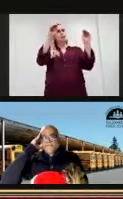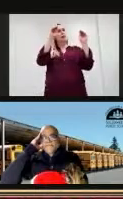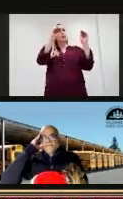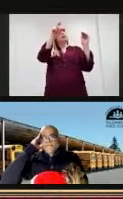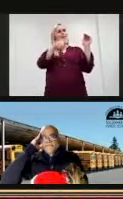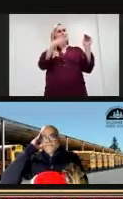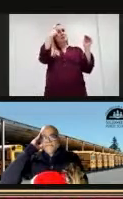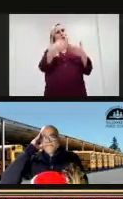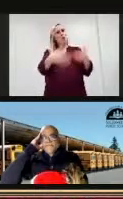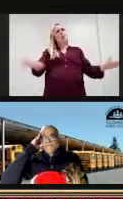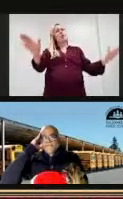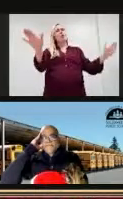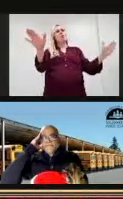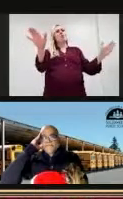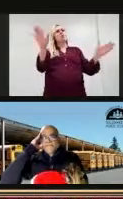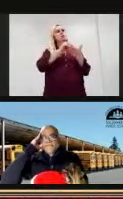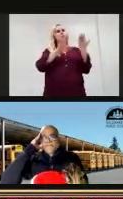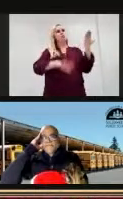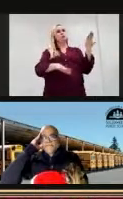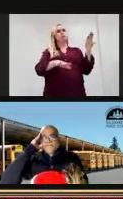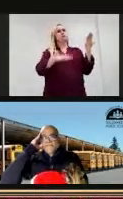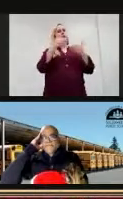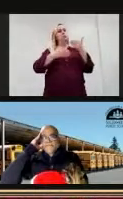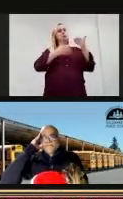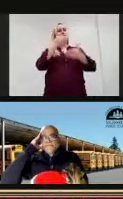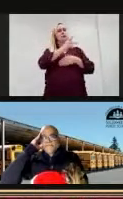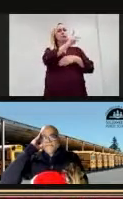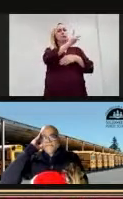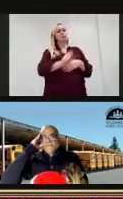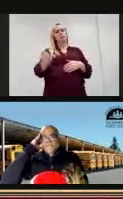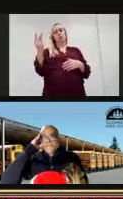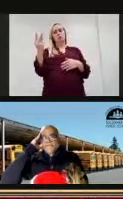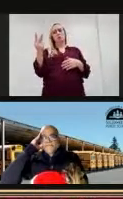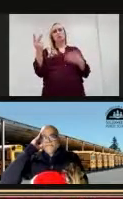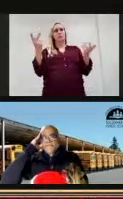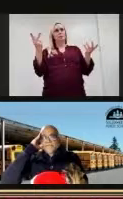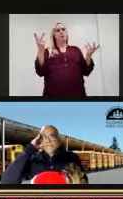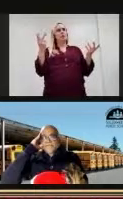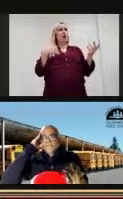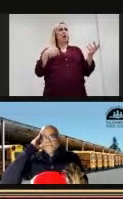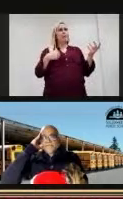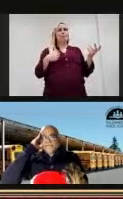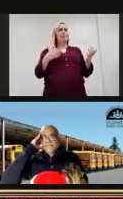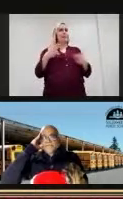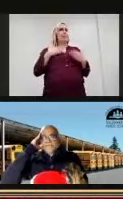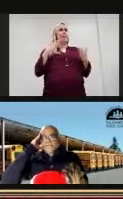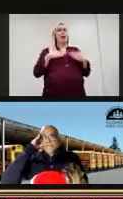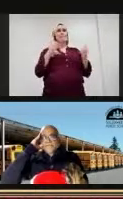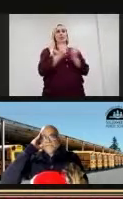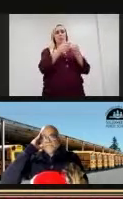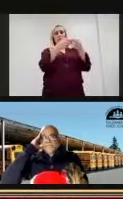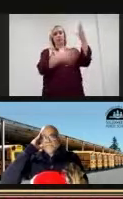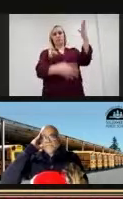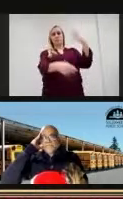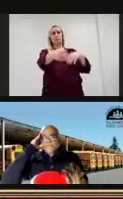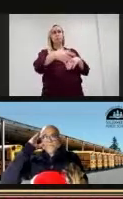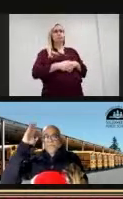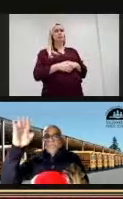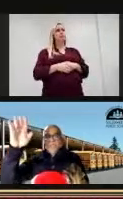students as they progress through K-12. So I'm pleased with what's been developed.